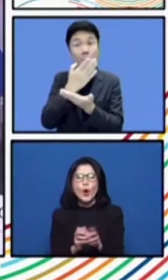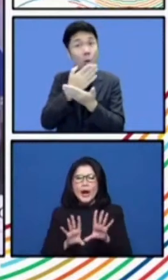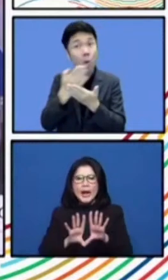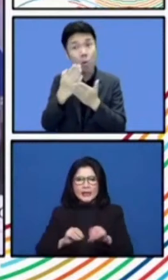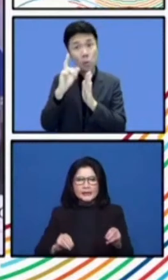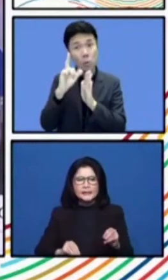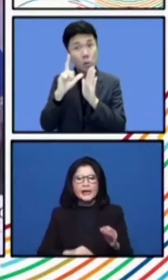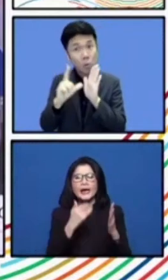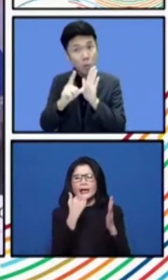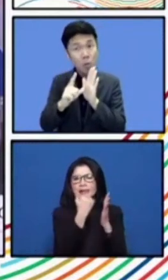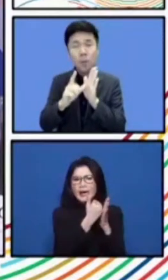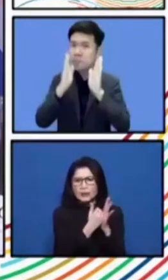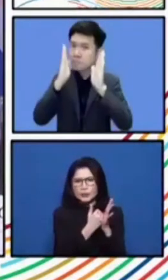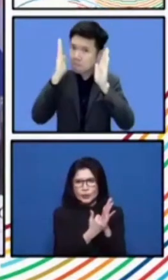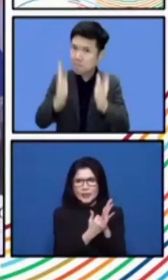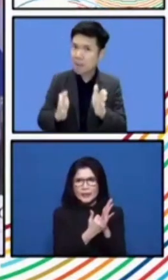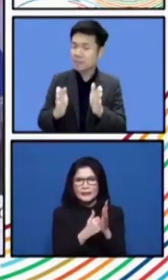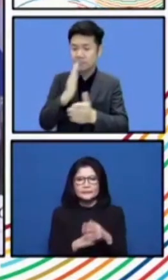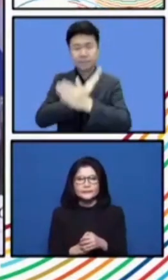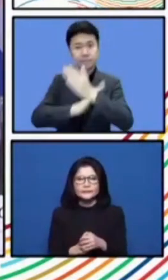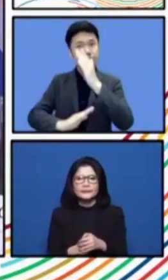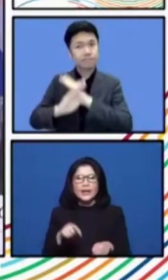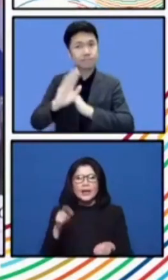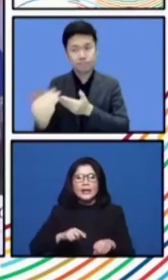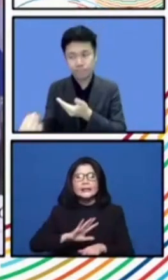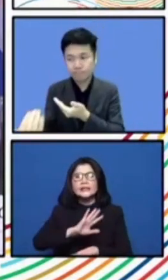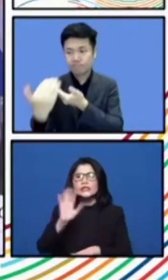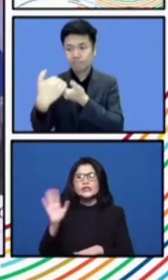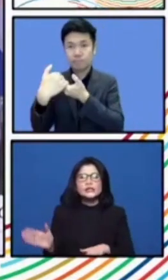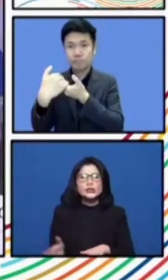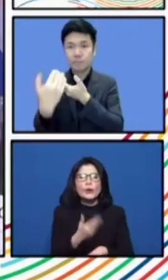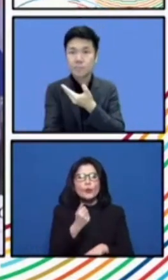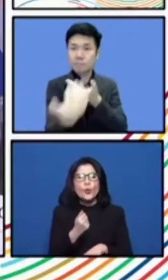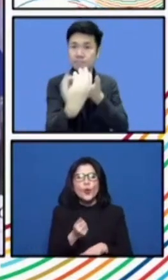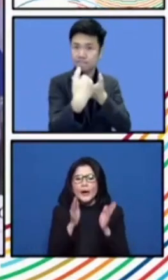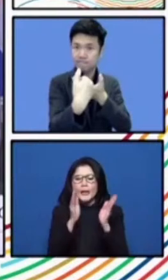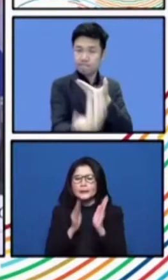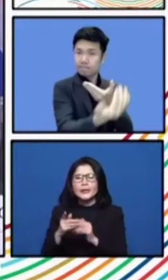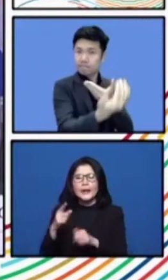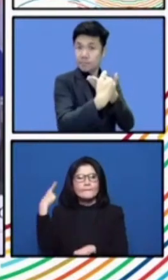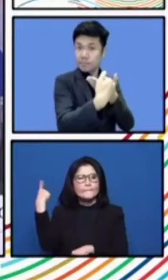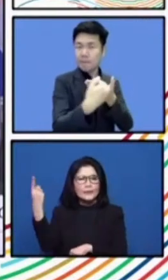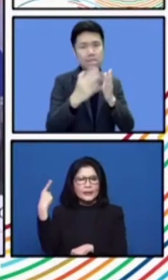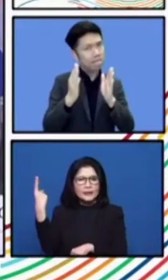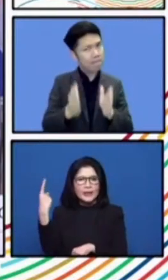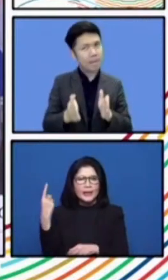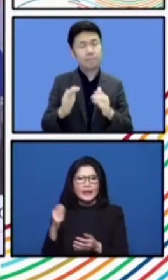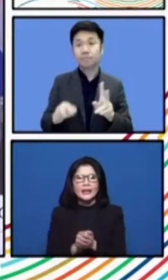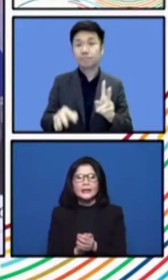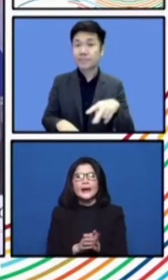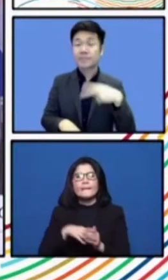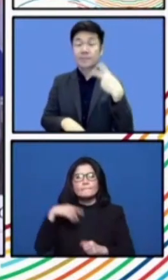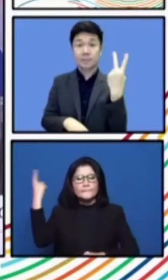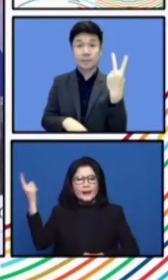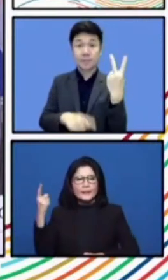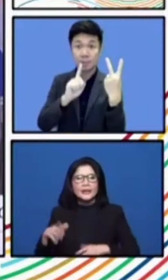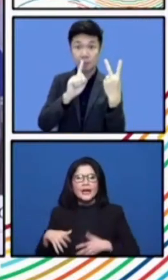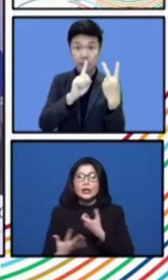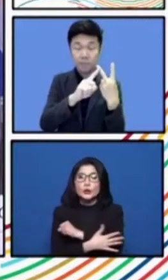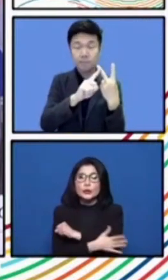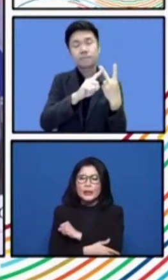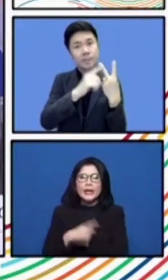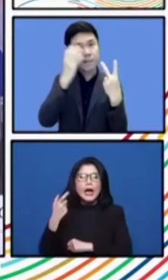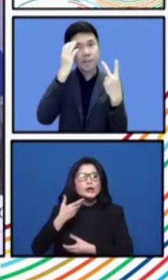procedure across all levels and branches of governments step parties should also consider consultation with and